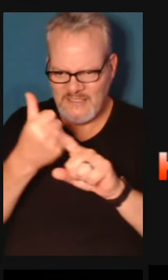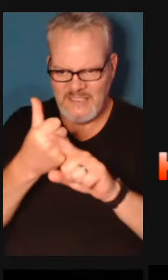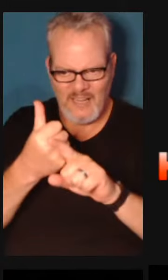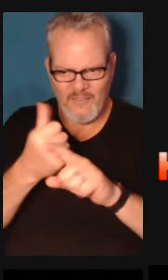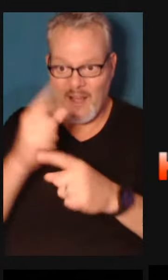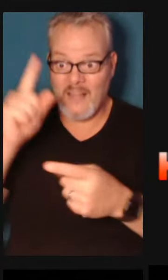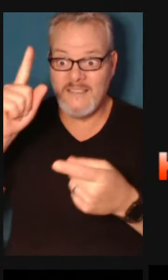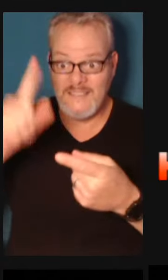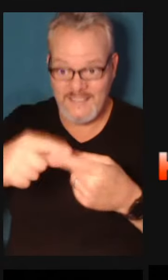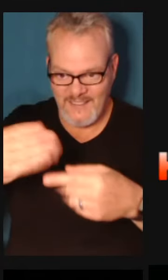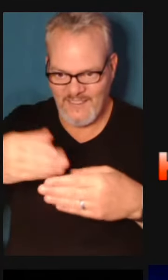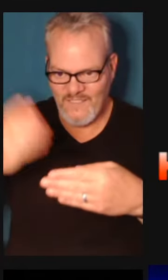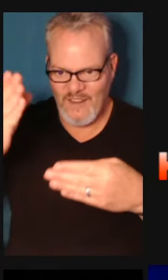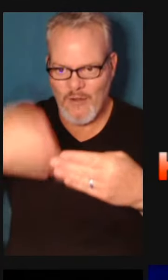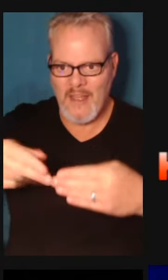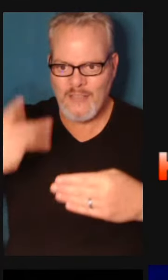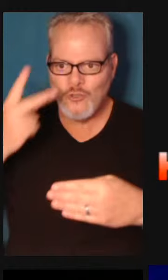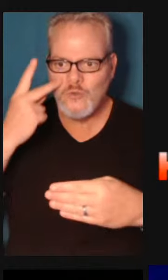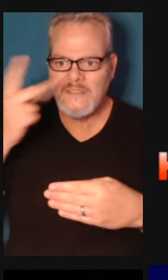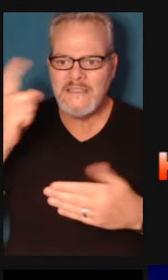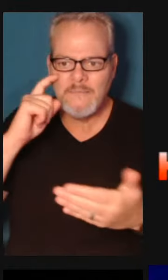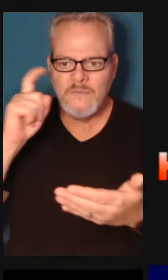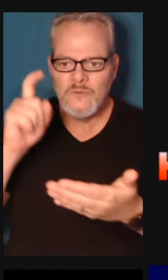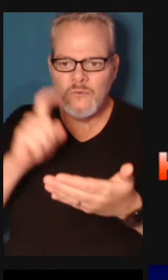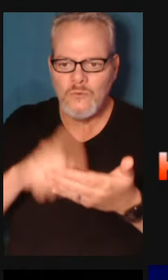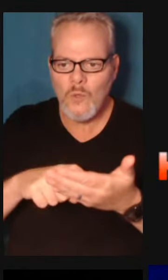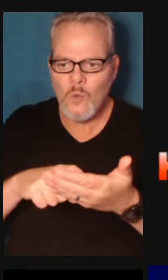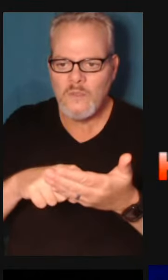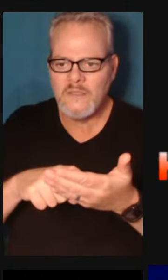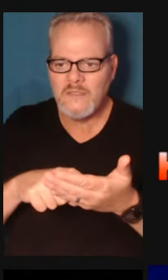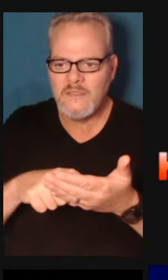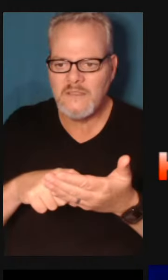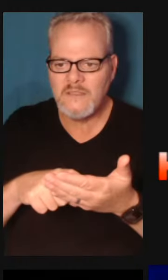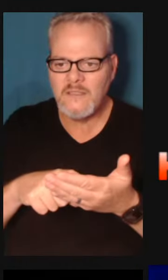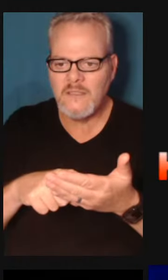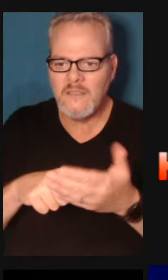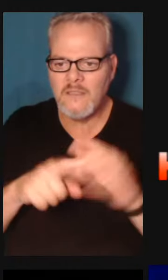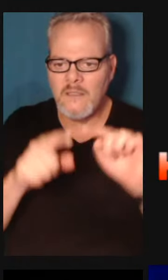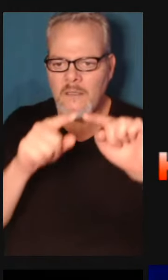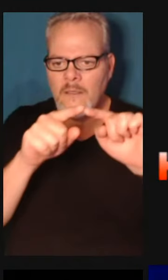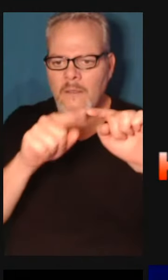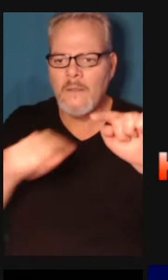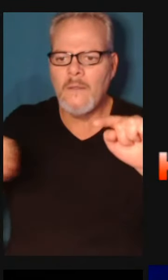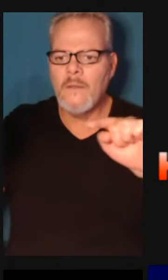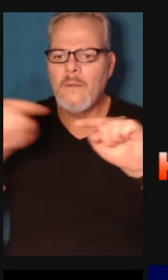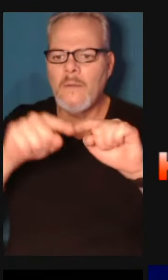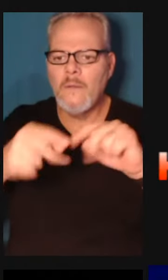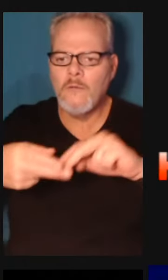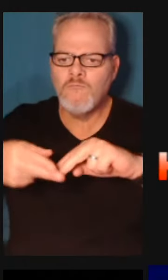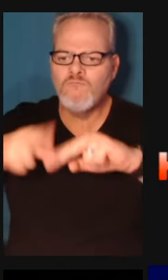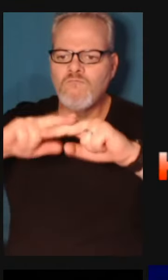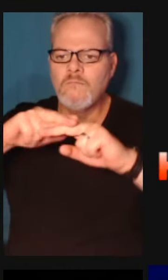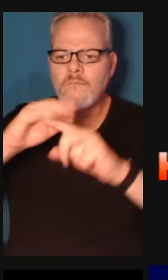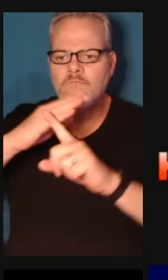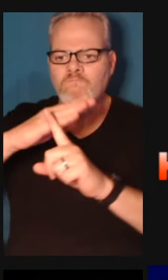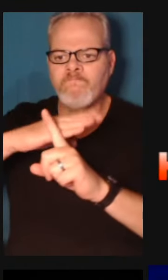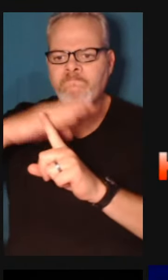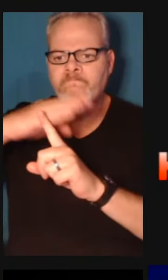end here, where maybe you can notice our most recent frame is picking up a little bit of heat at the edge of